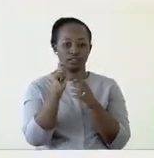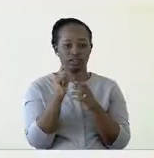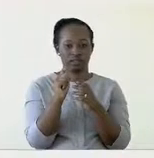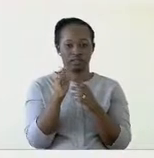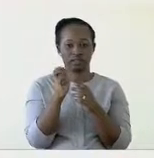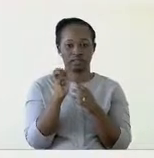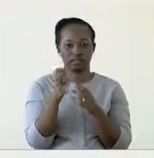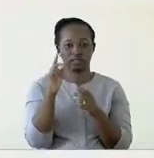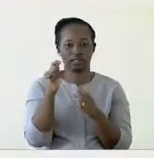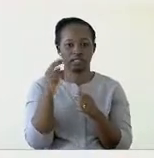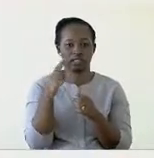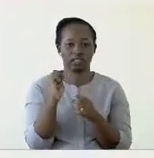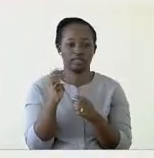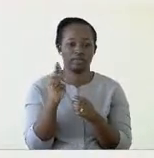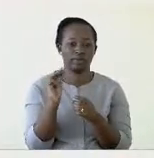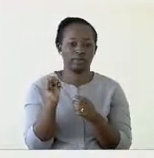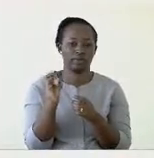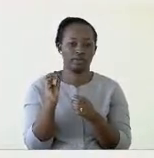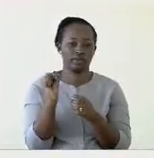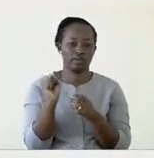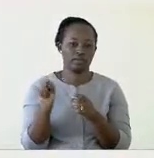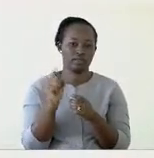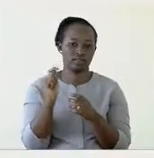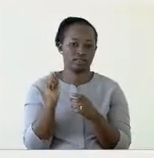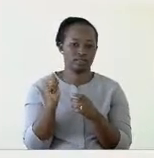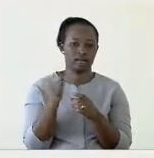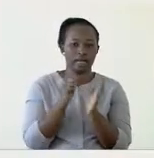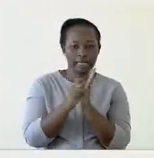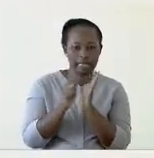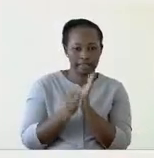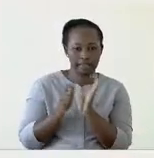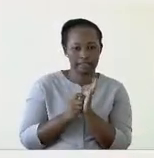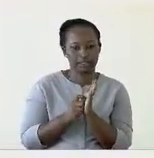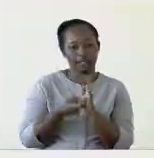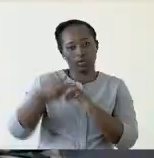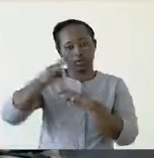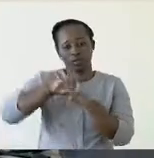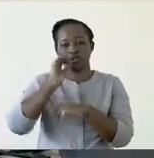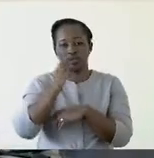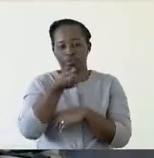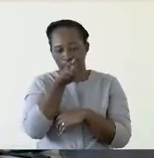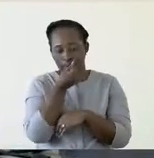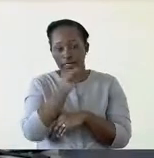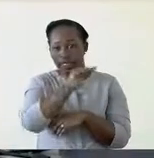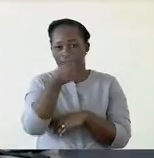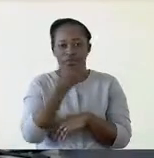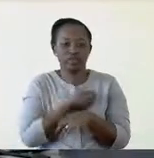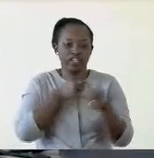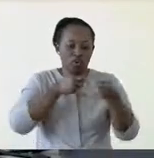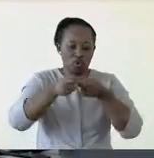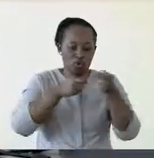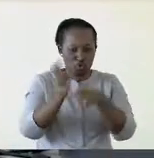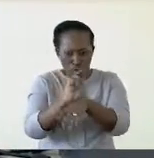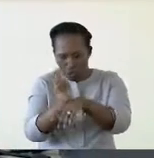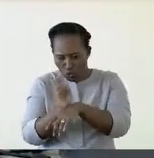So we have the controller. There is a controller which is just a response